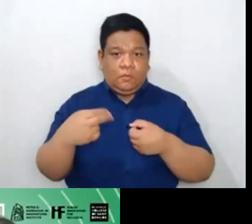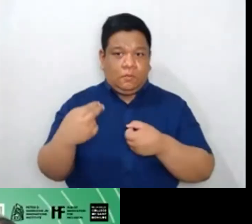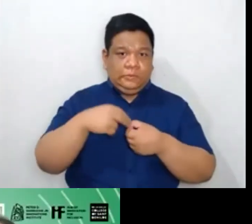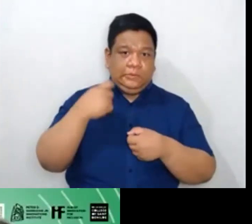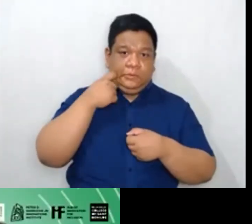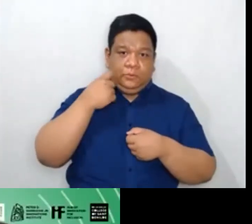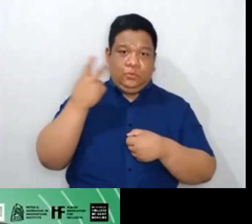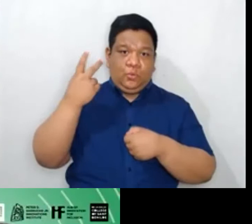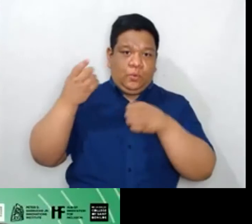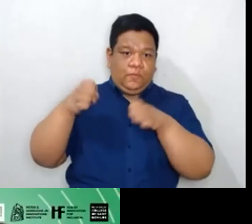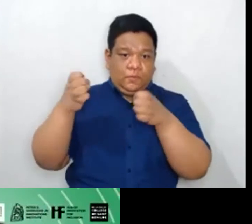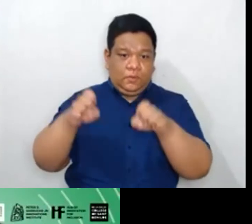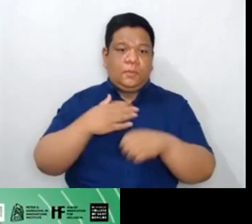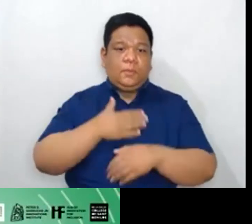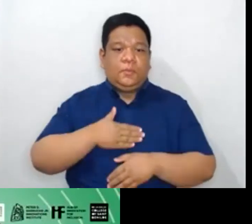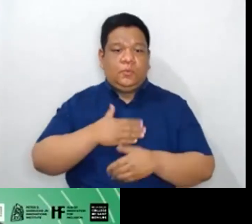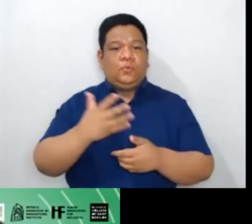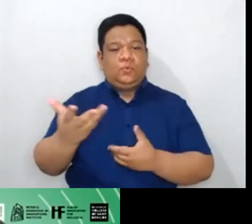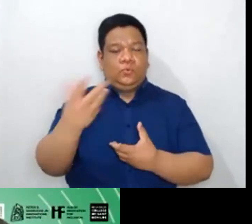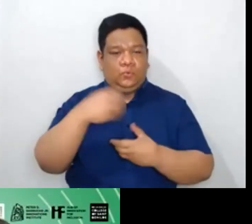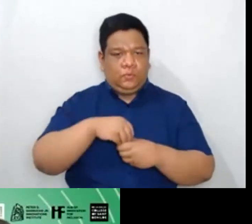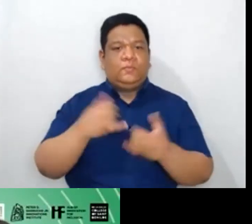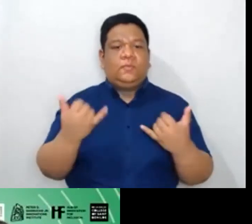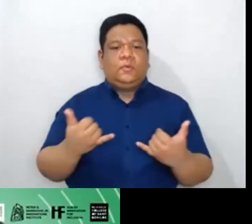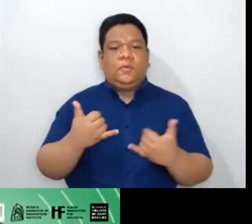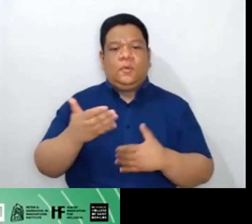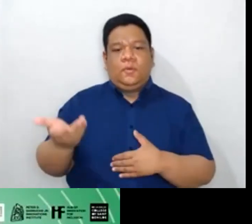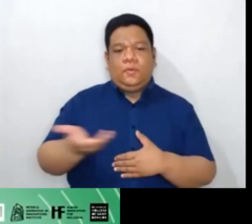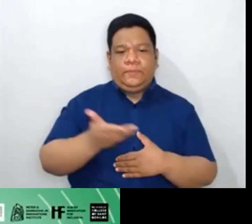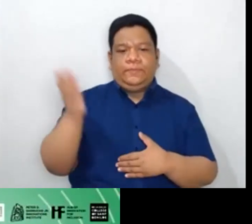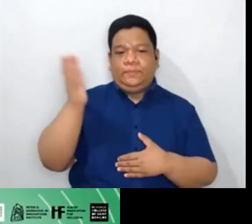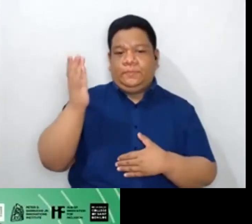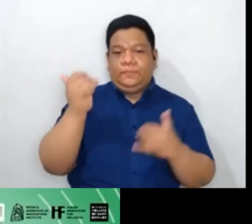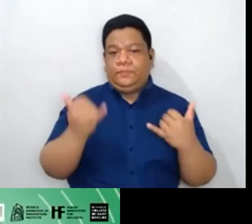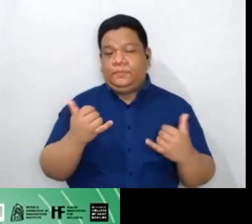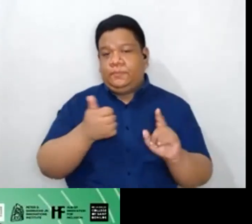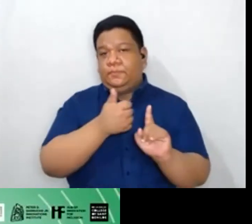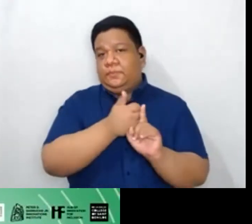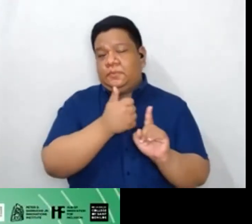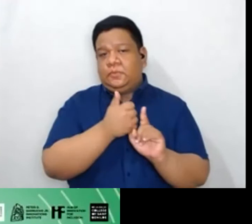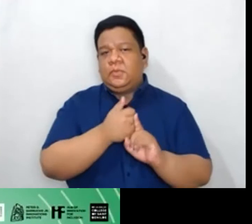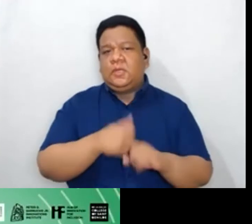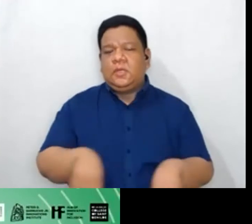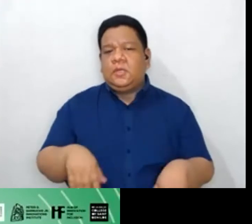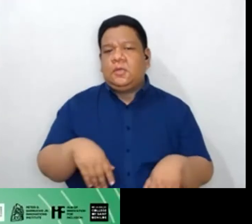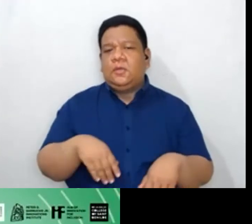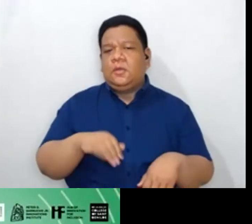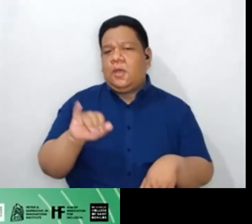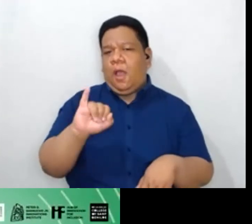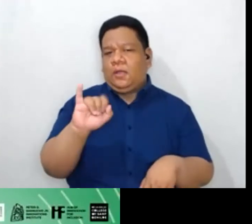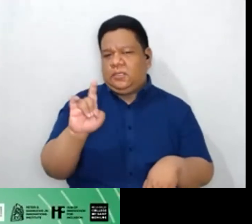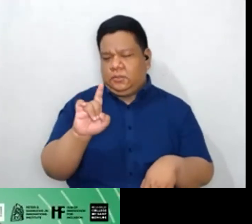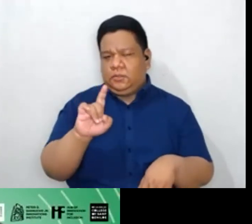Talks. Please join me in welcoming back our speaker for today. He is an industrial design and solutions